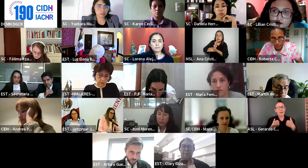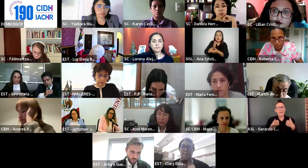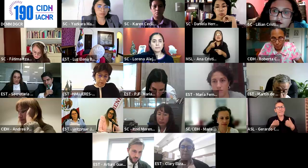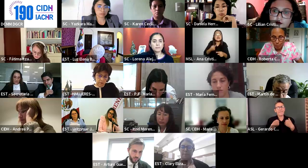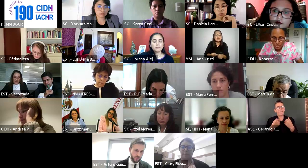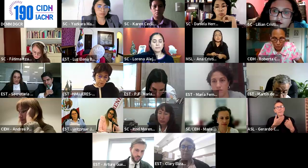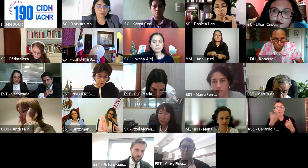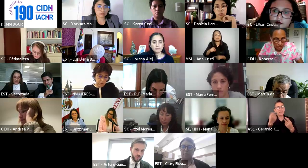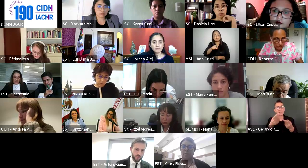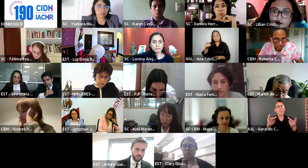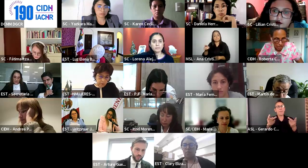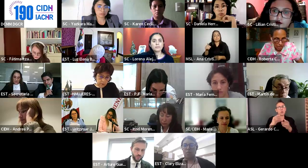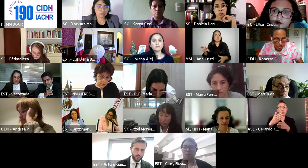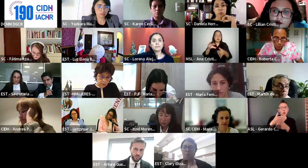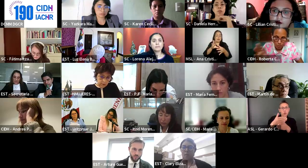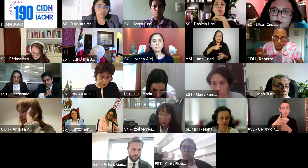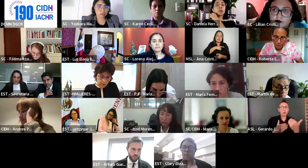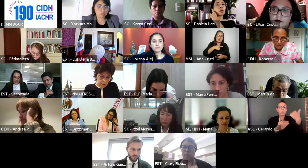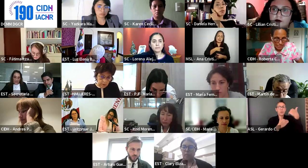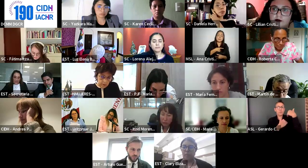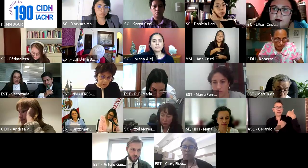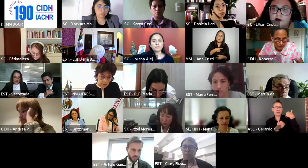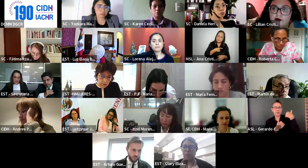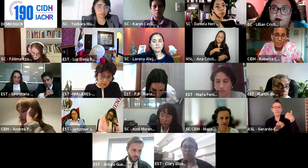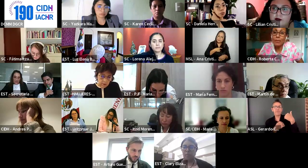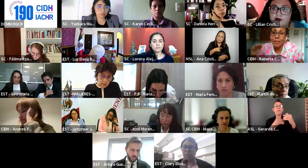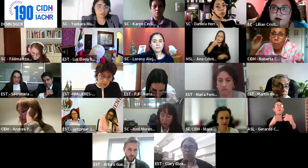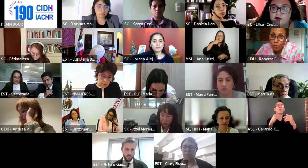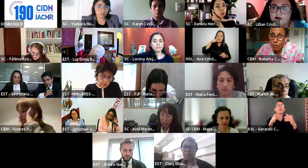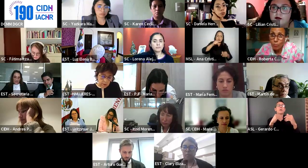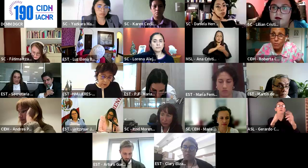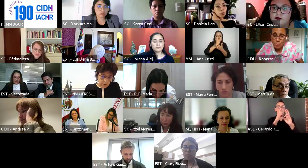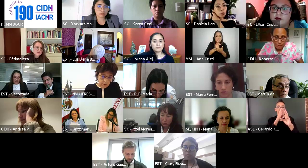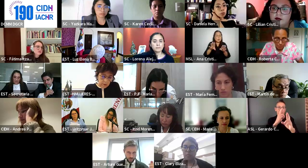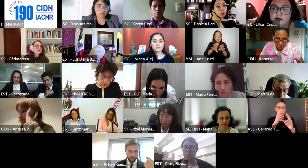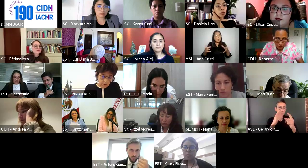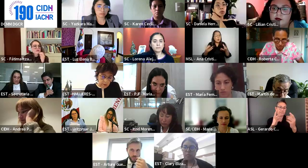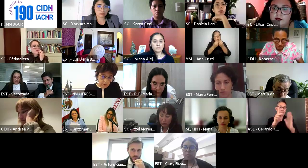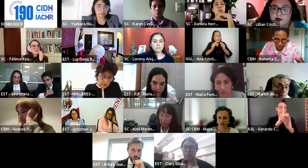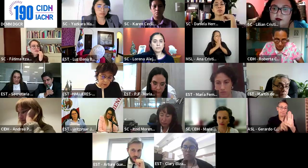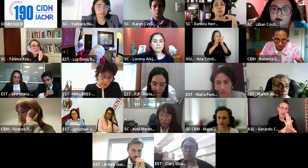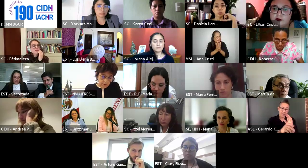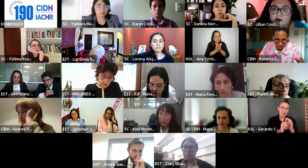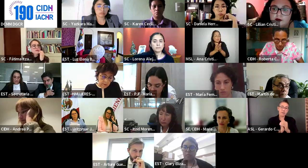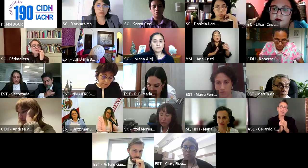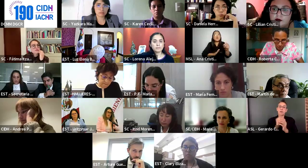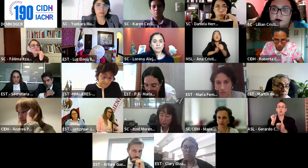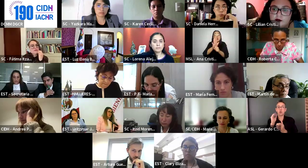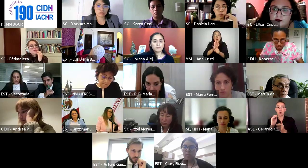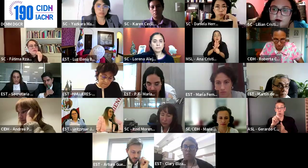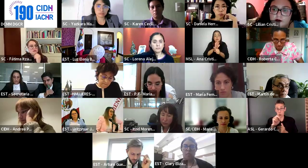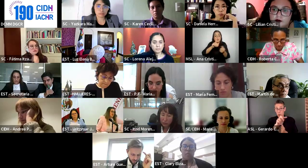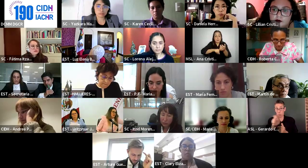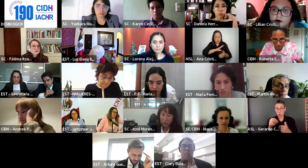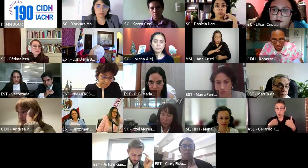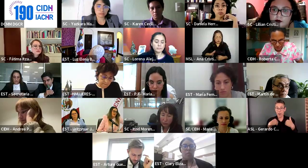So I would appreciate knowing what are the mechanisms of participation, but also at municipal level, if you have that